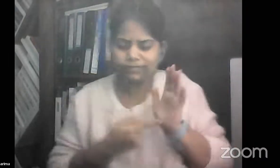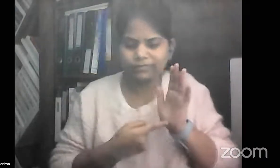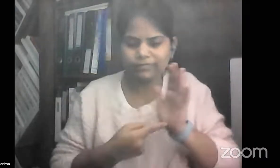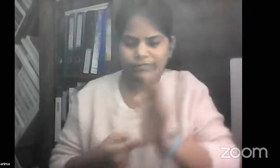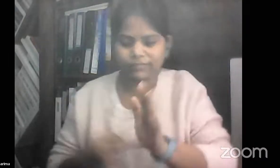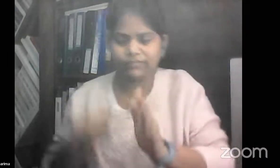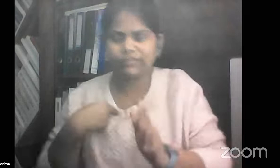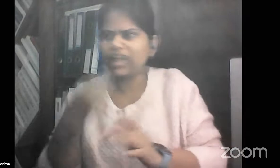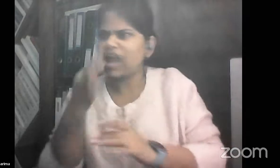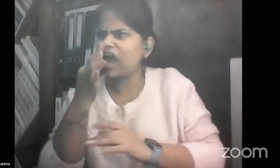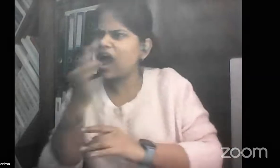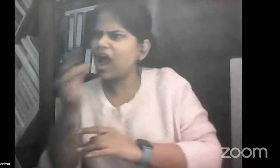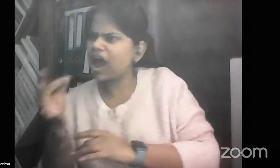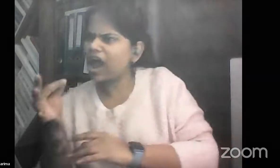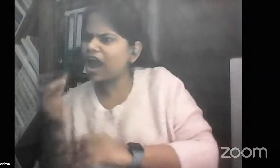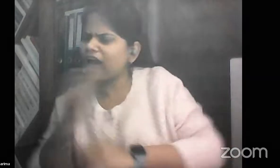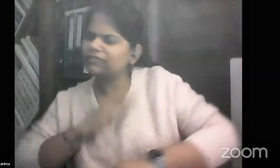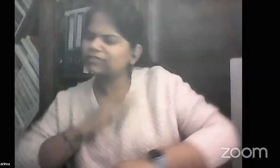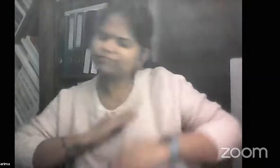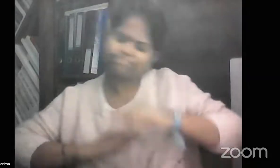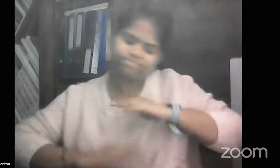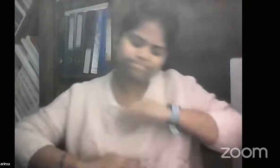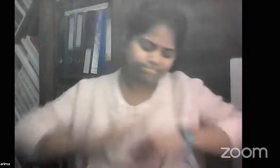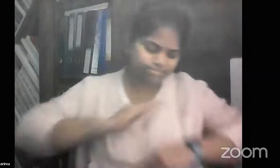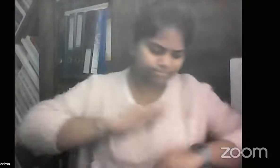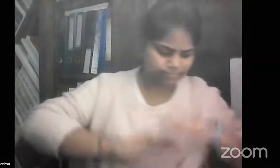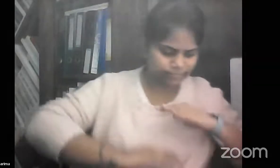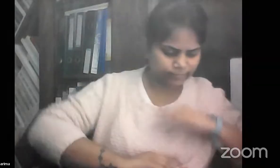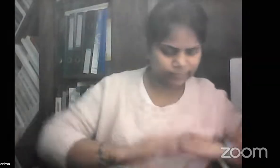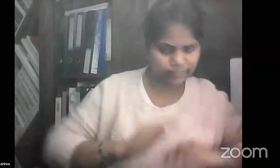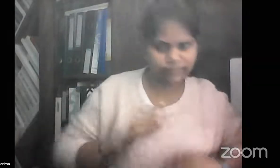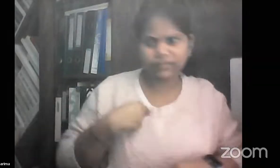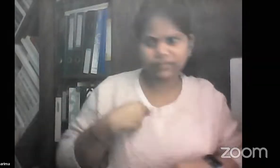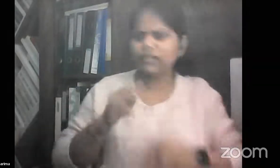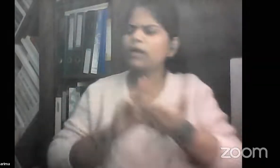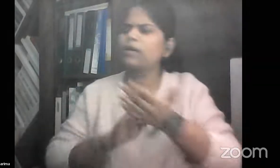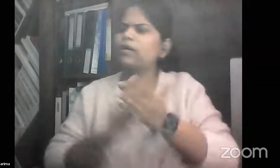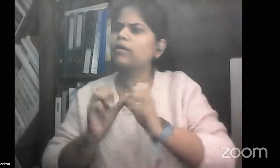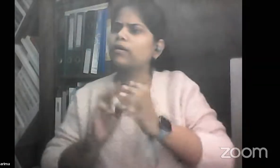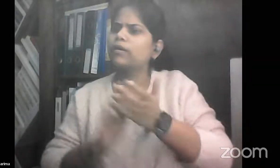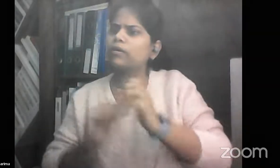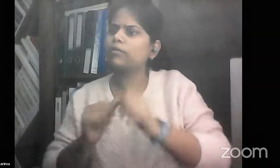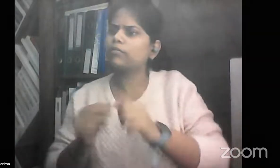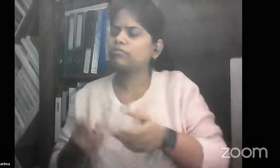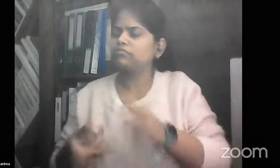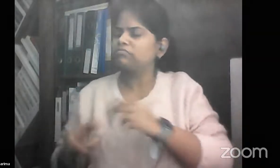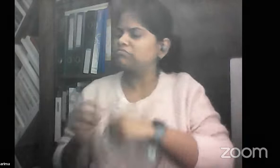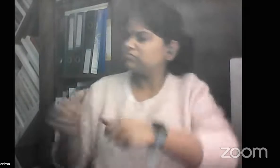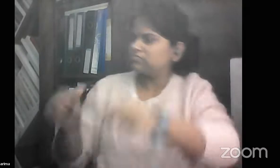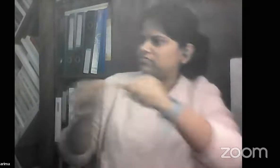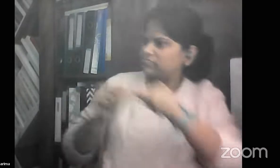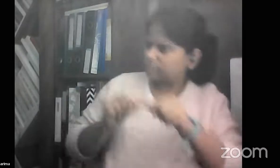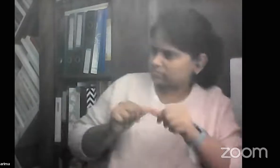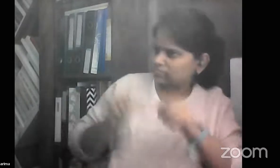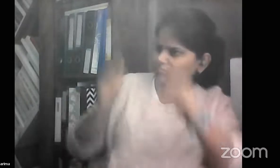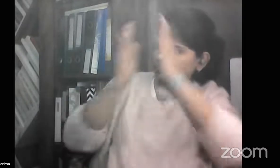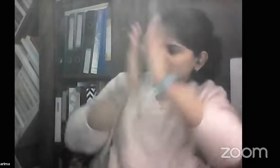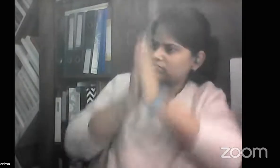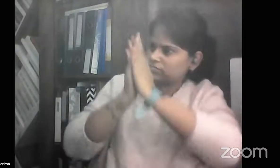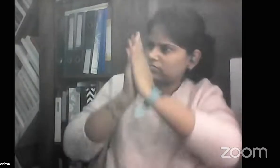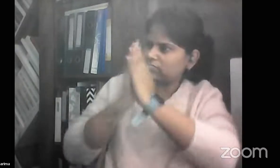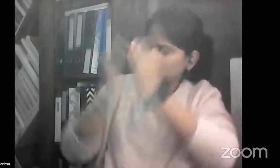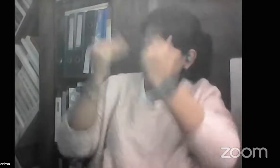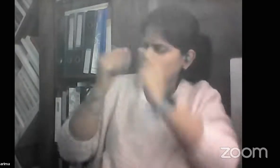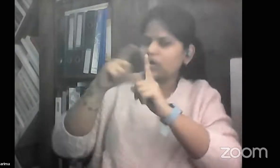ask, but patience to prevent that murmur soon replies, God doth not